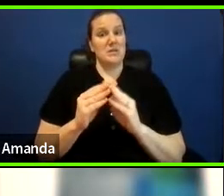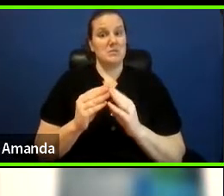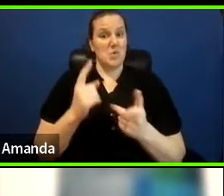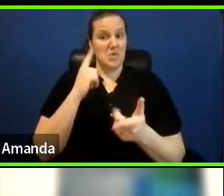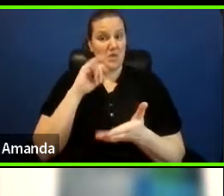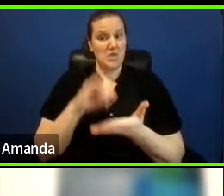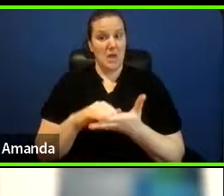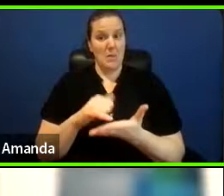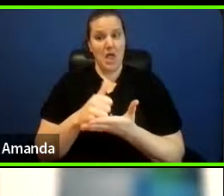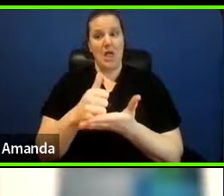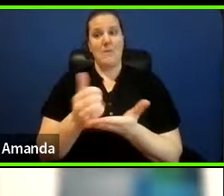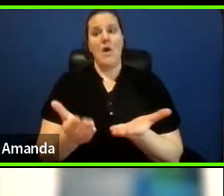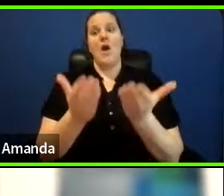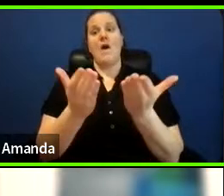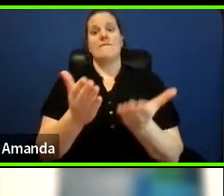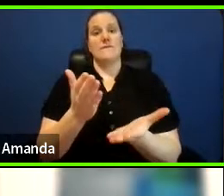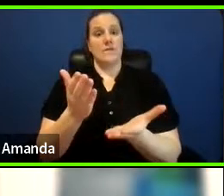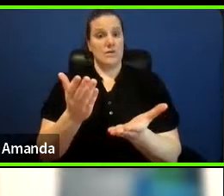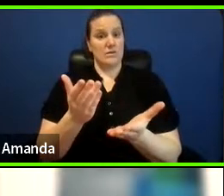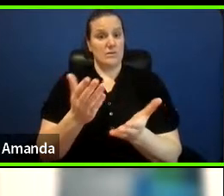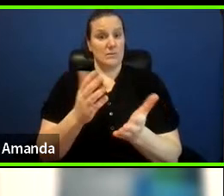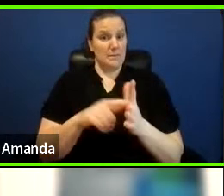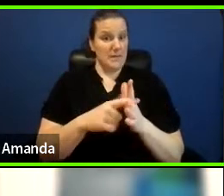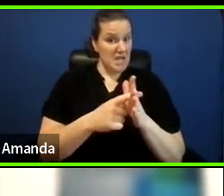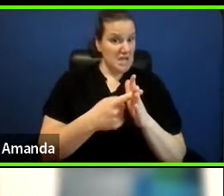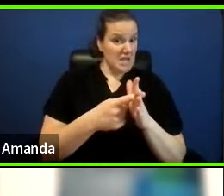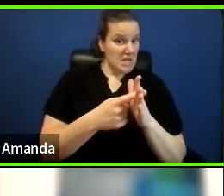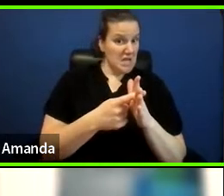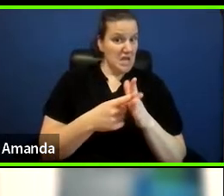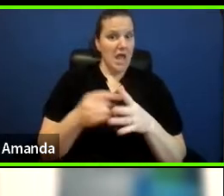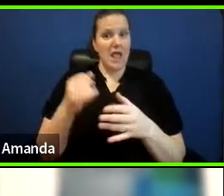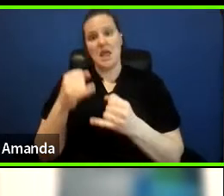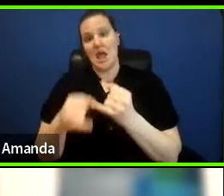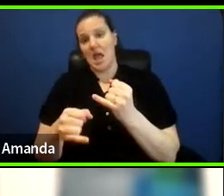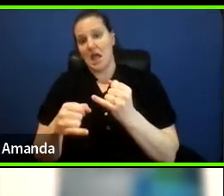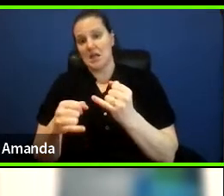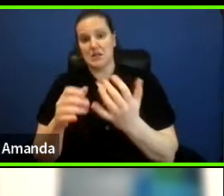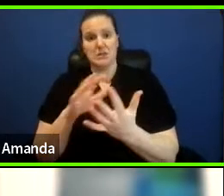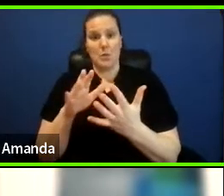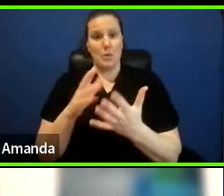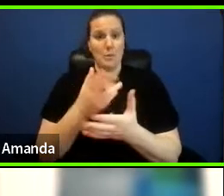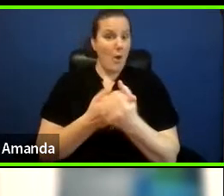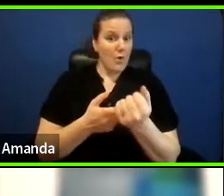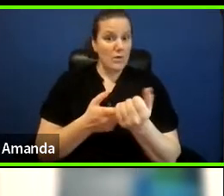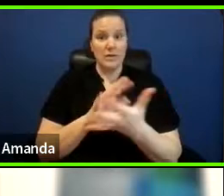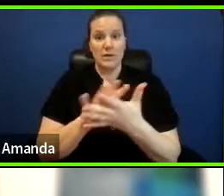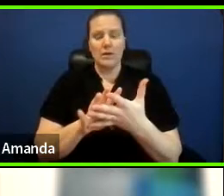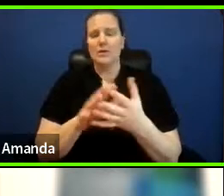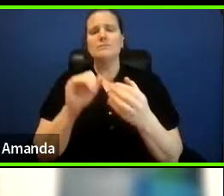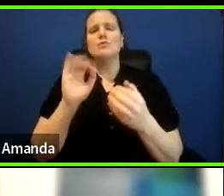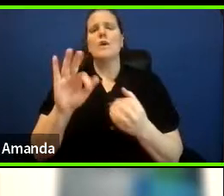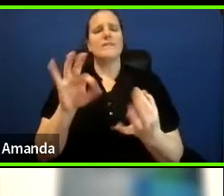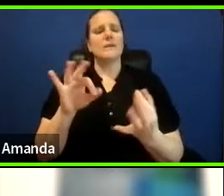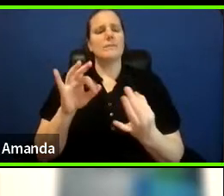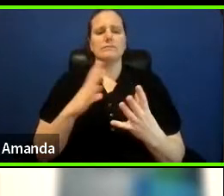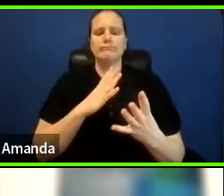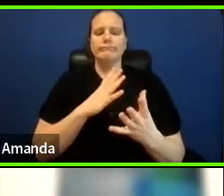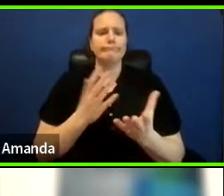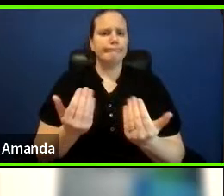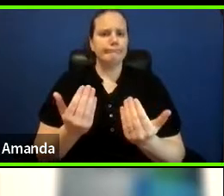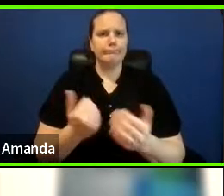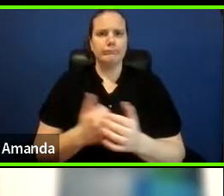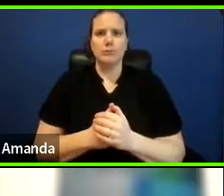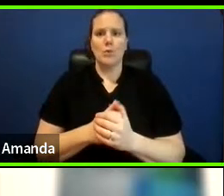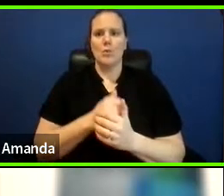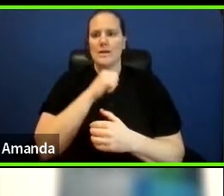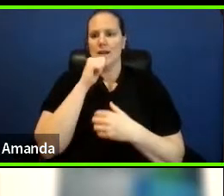might be helpful to offer it in the beginning of the meeting and at the end? So go ahead and feel free to give us your input. We certainly are